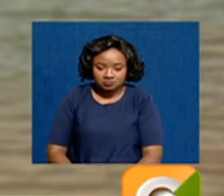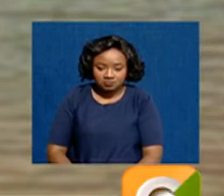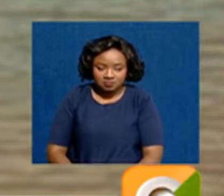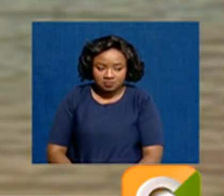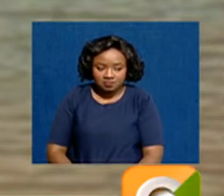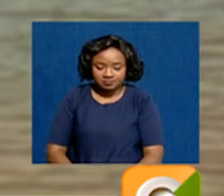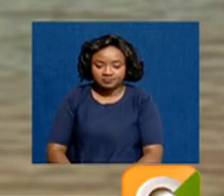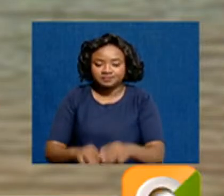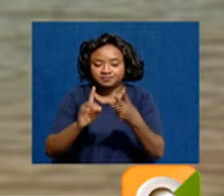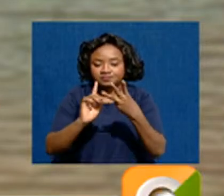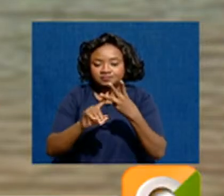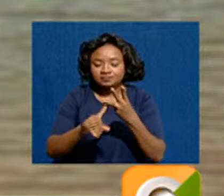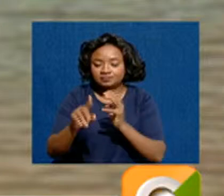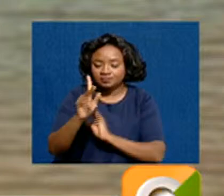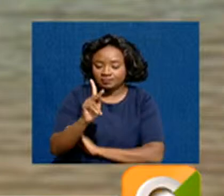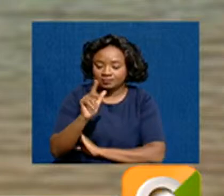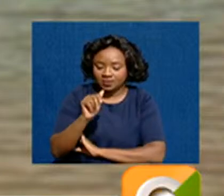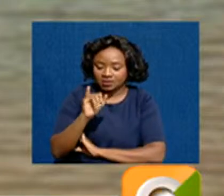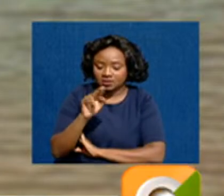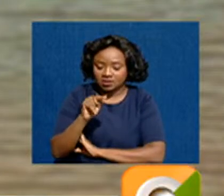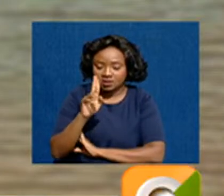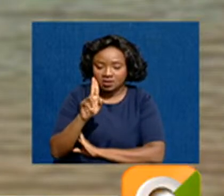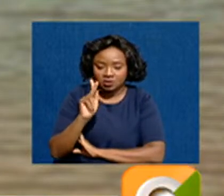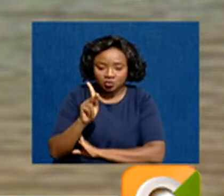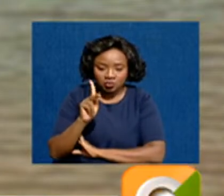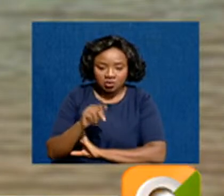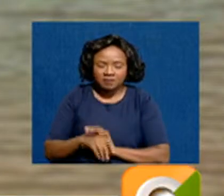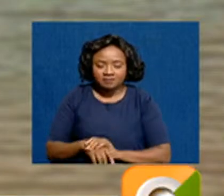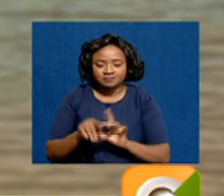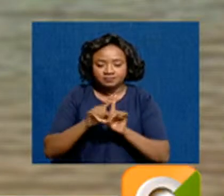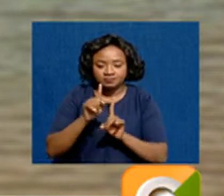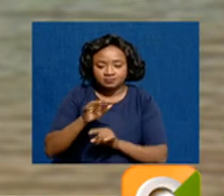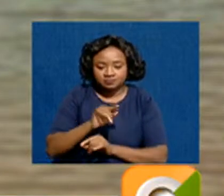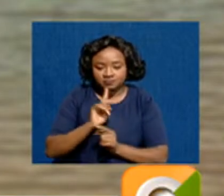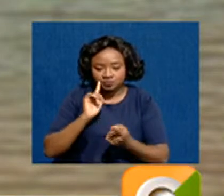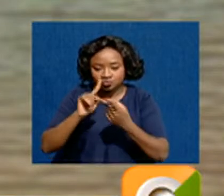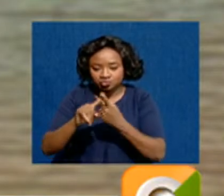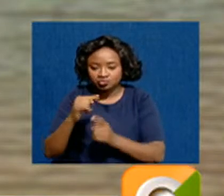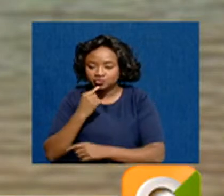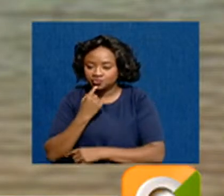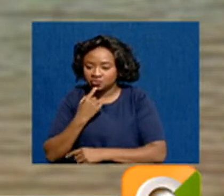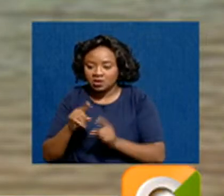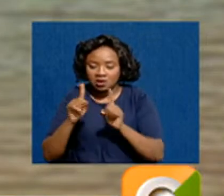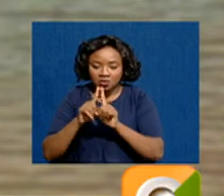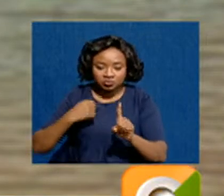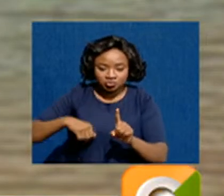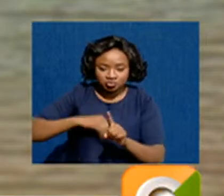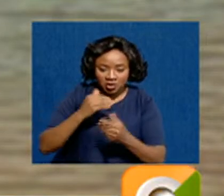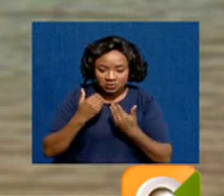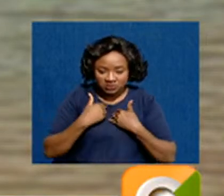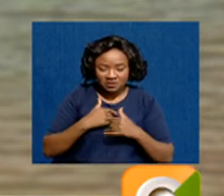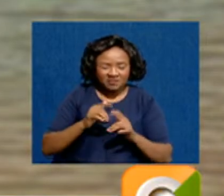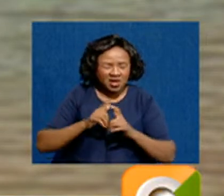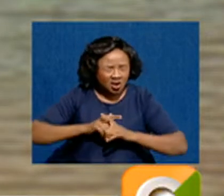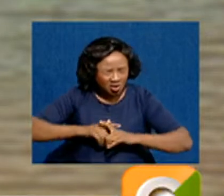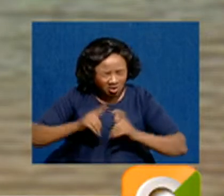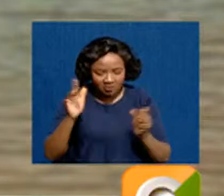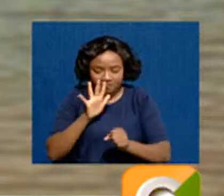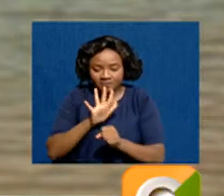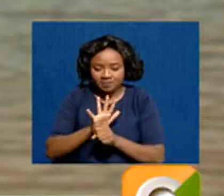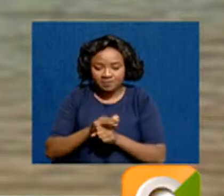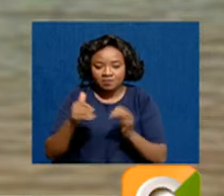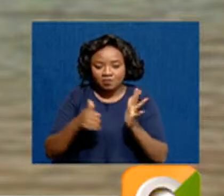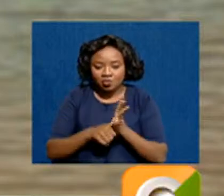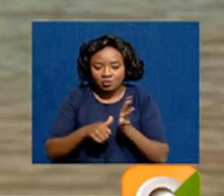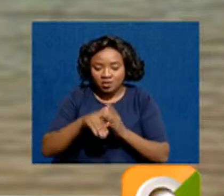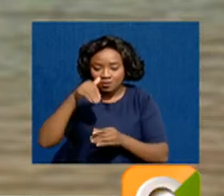to that side of Turkana. We have also had a lot of problems within Kajiado,